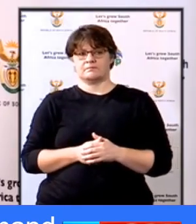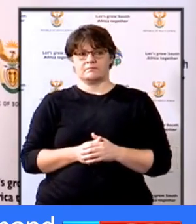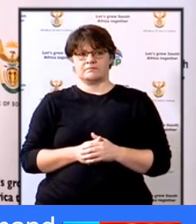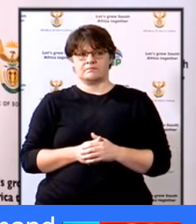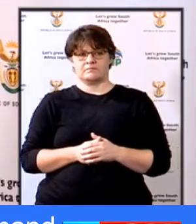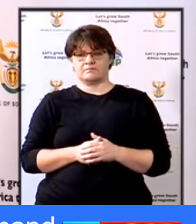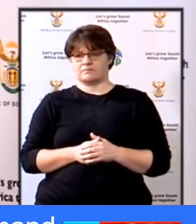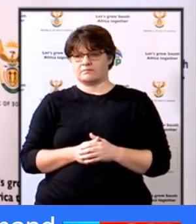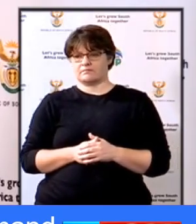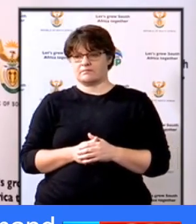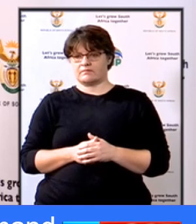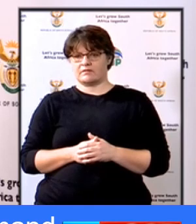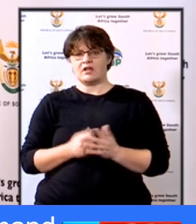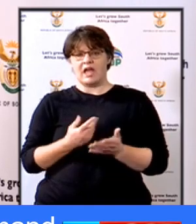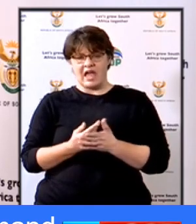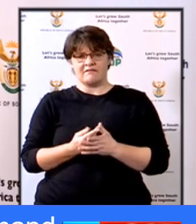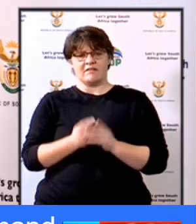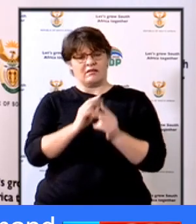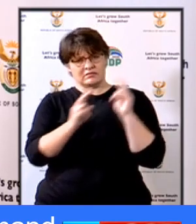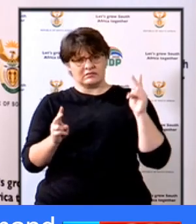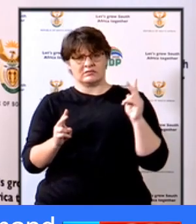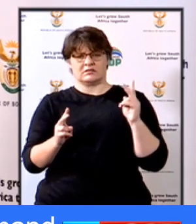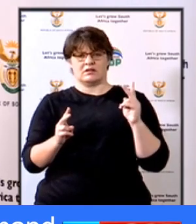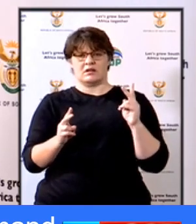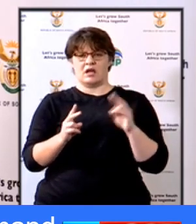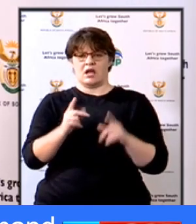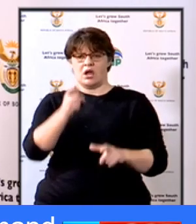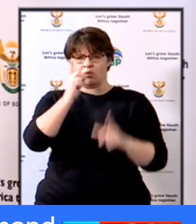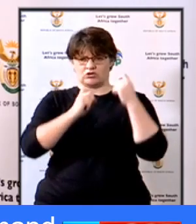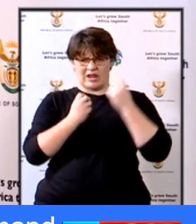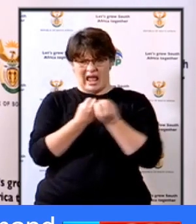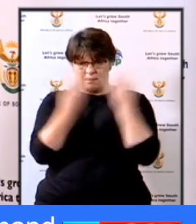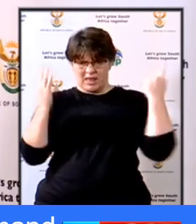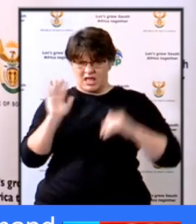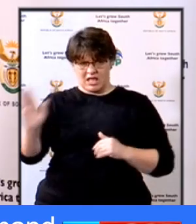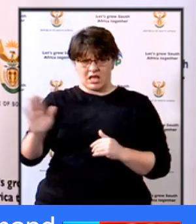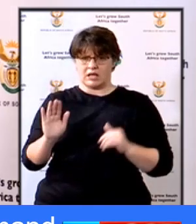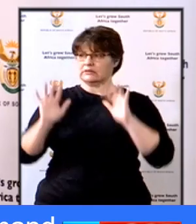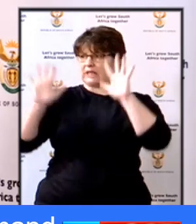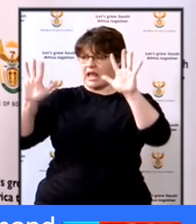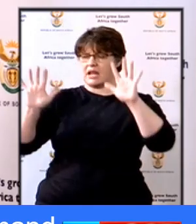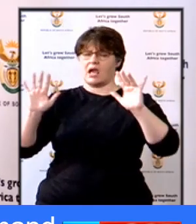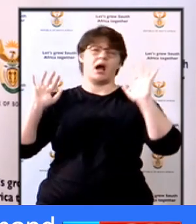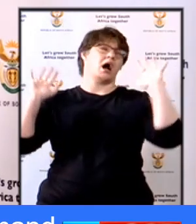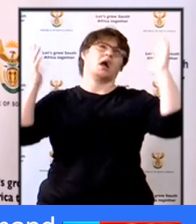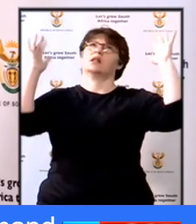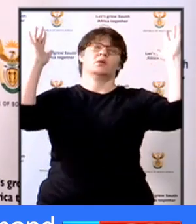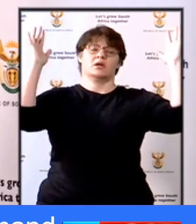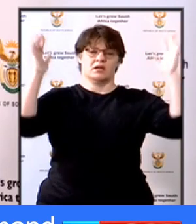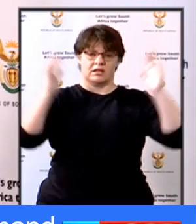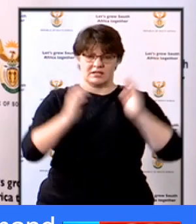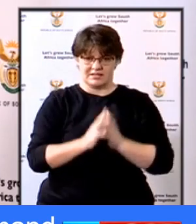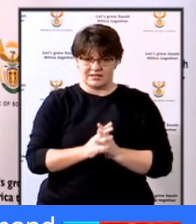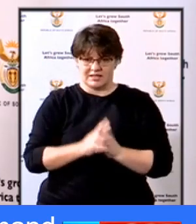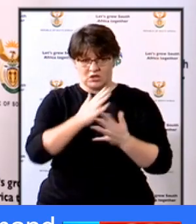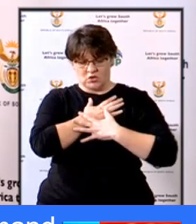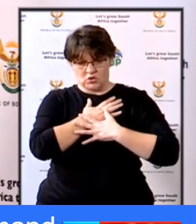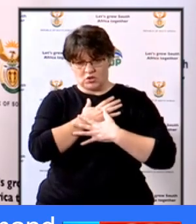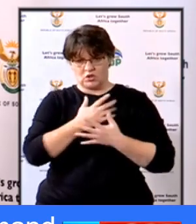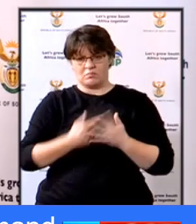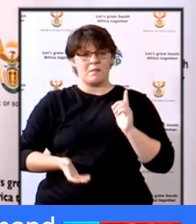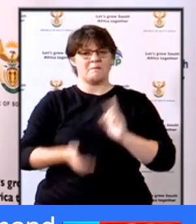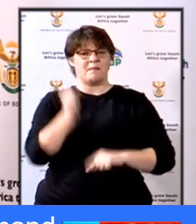Kule bus load yakho kusele ngaki? 10. Hallelujah. can we take